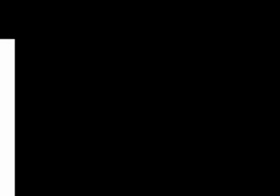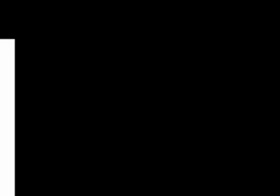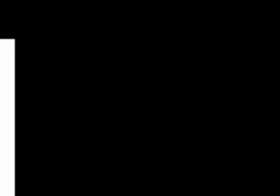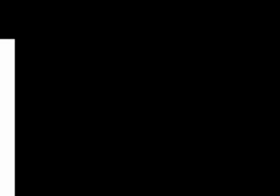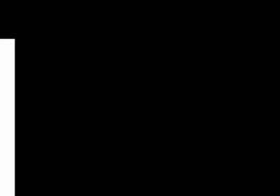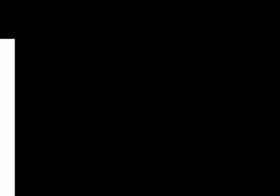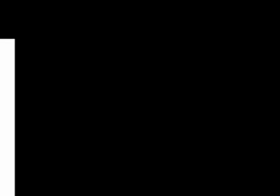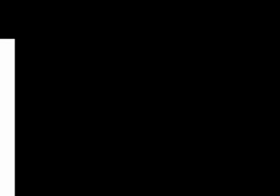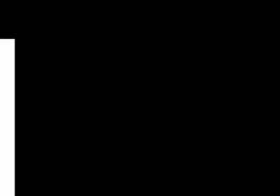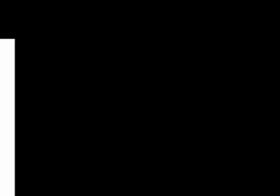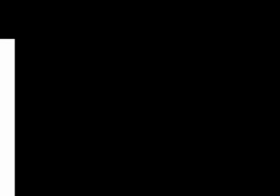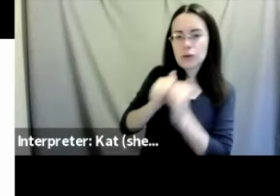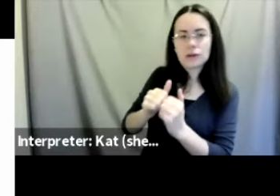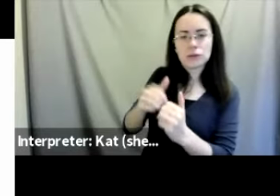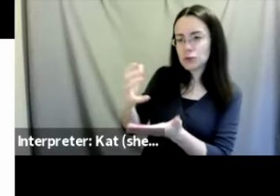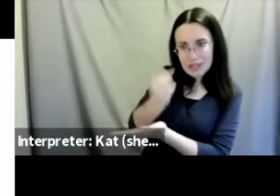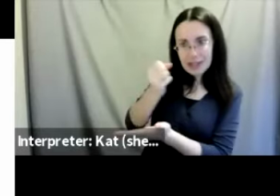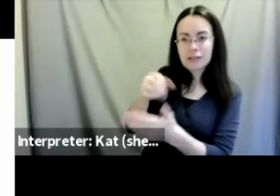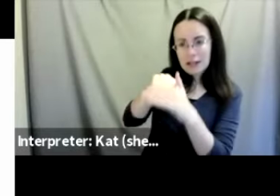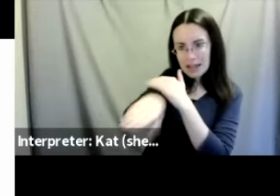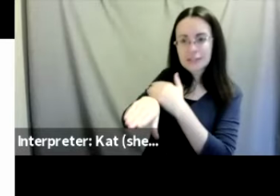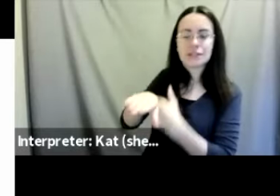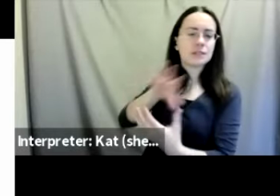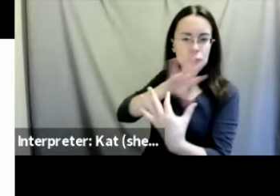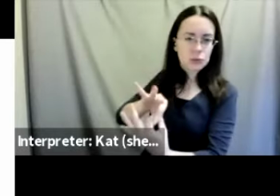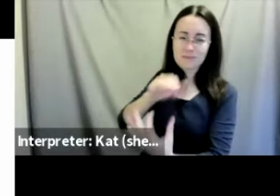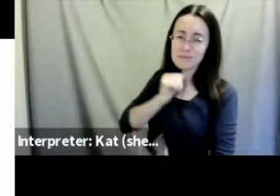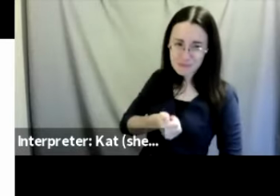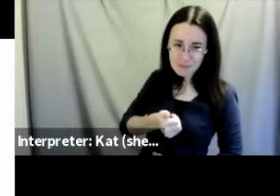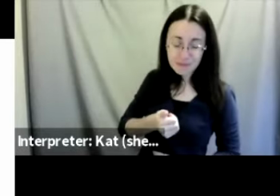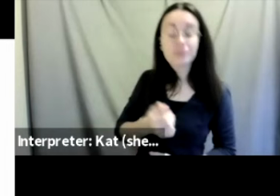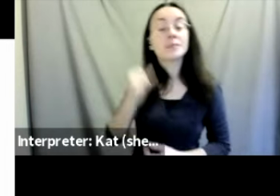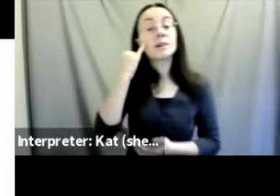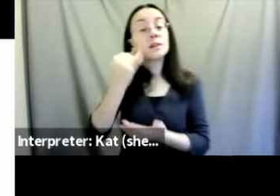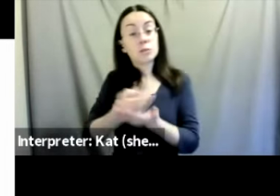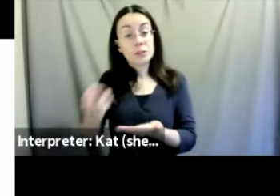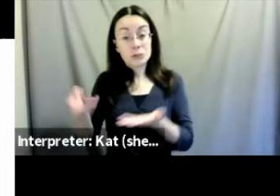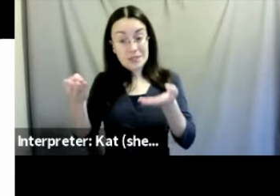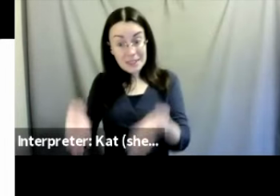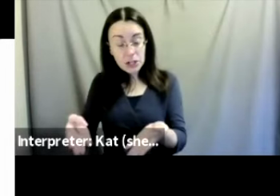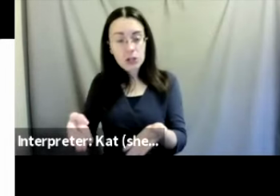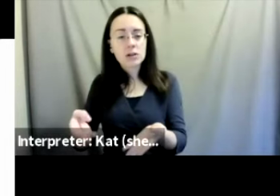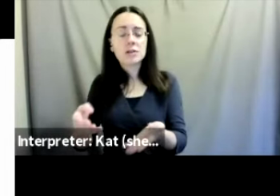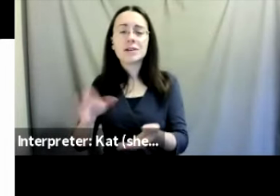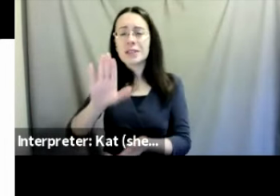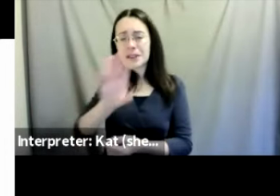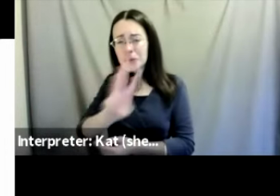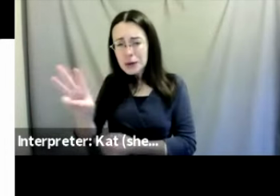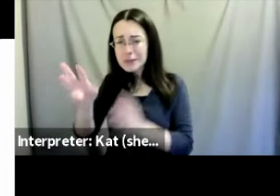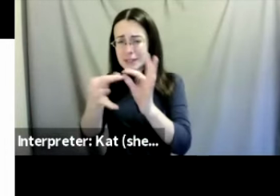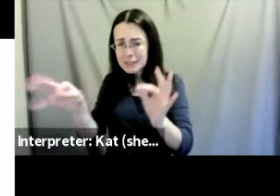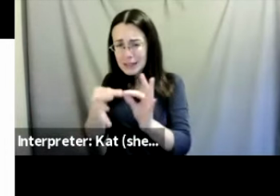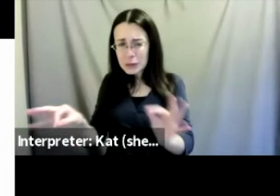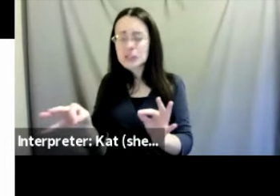connected to these resources and to the resources that do exist. Language on these organizations' websites need to be more